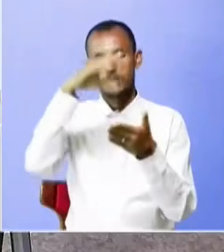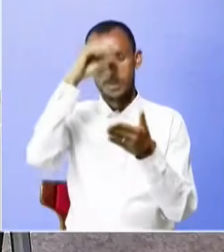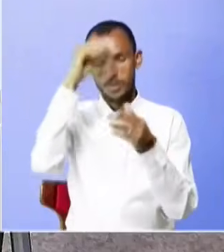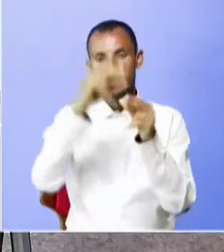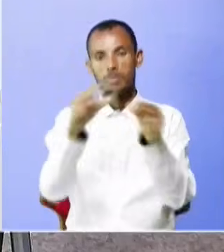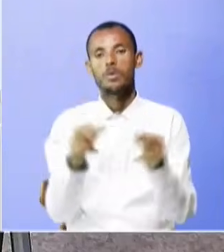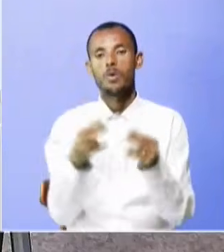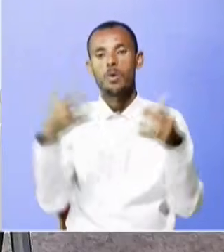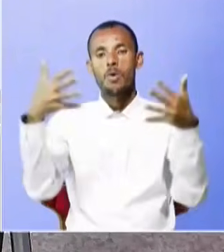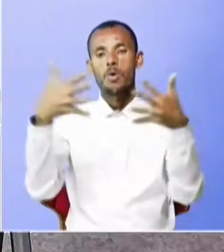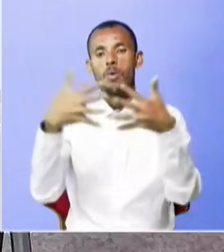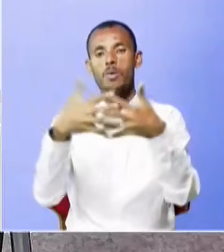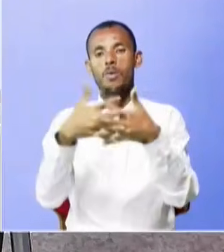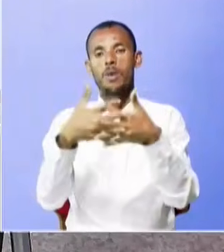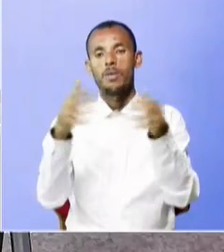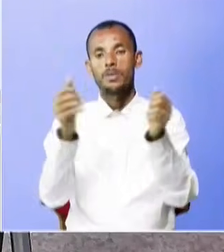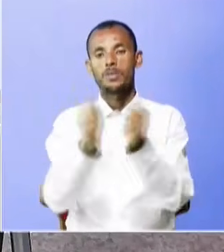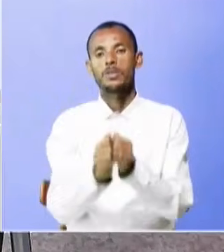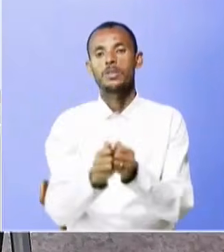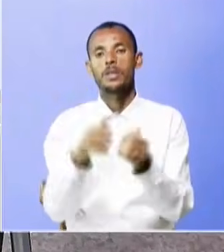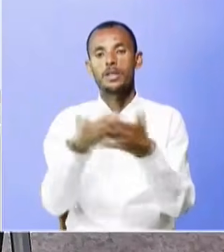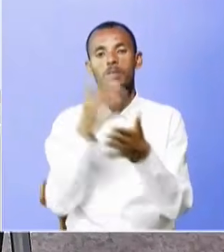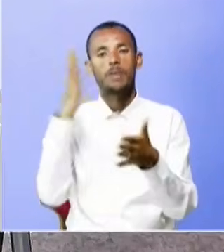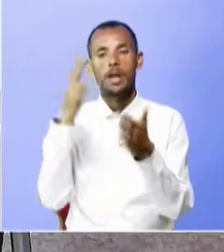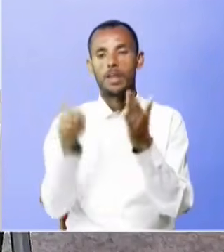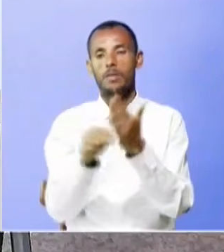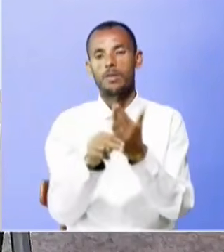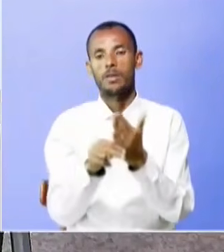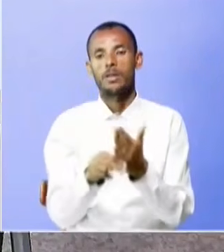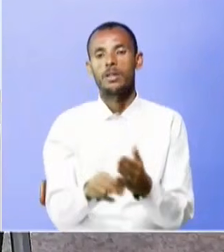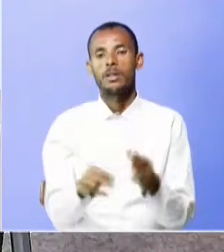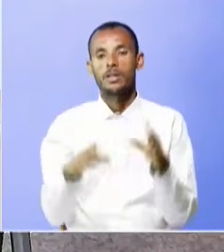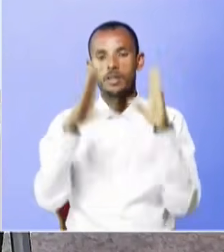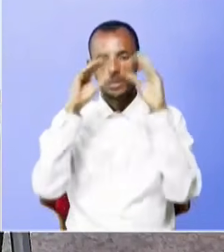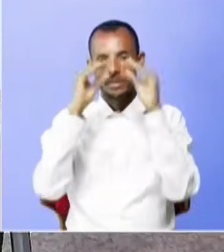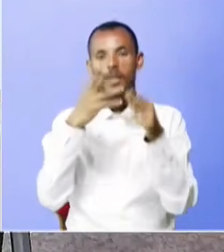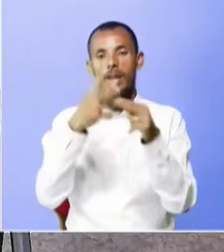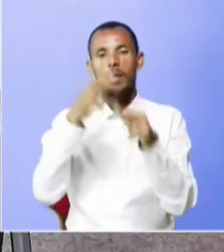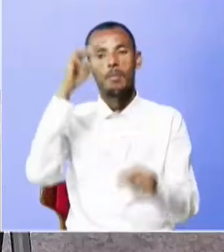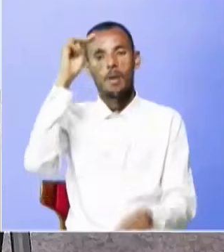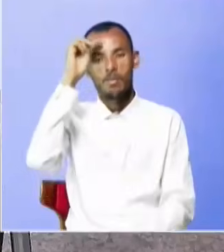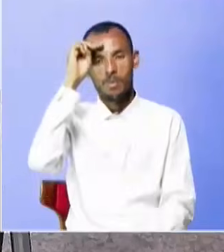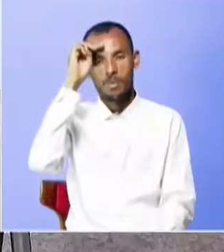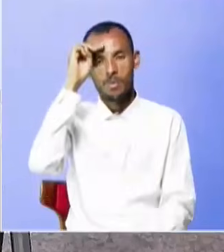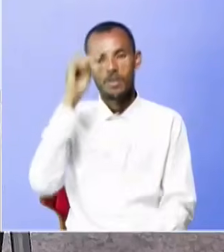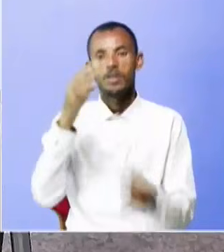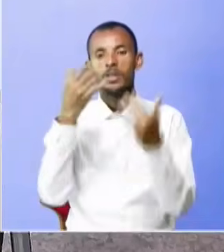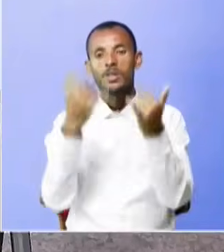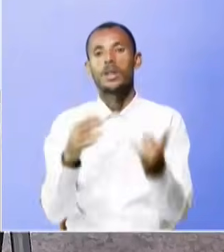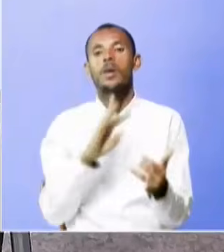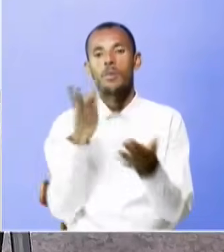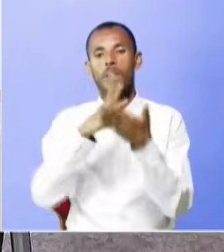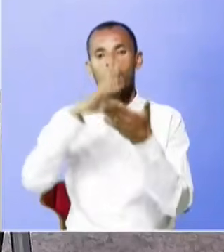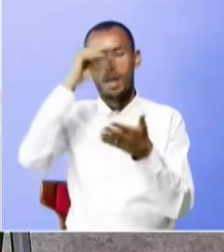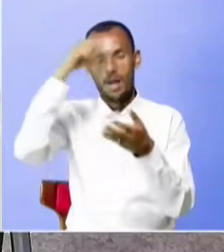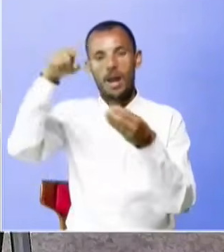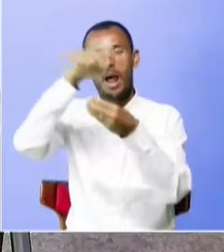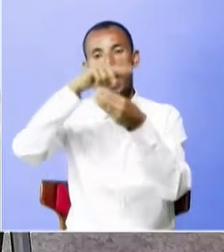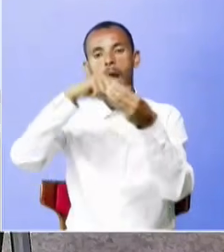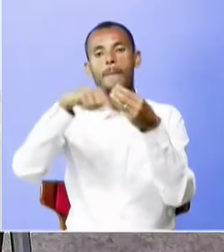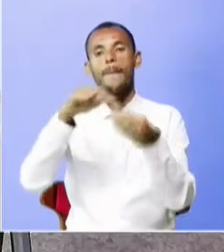Administration Education Bureau in collaboration with Addis Media Network. I'm Teacher Mamu. Today we will learn